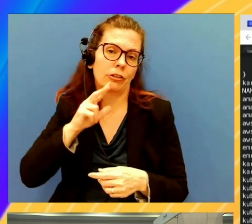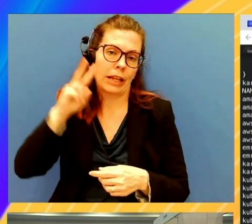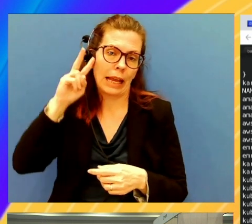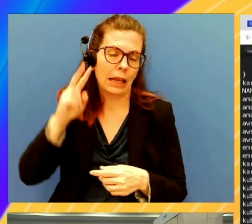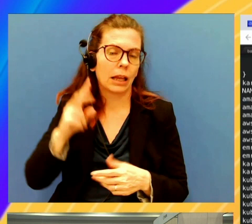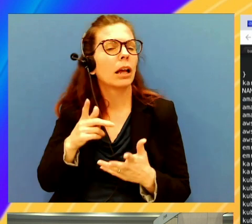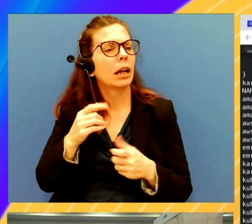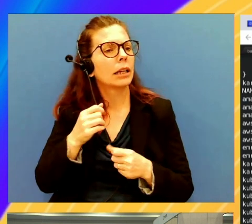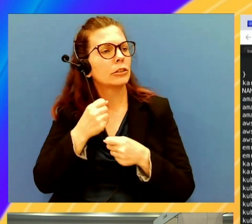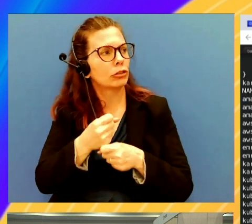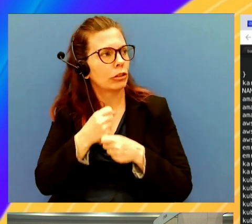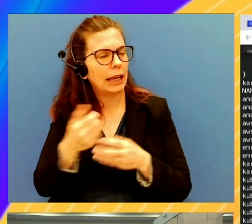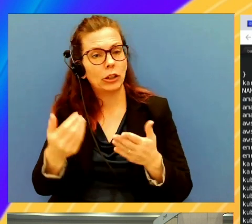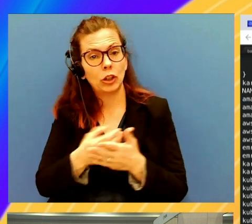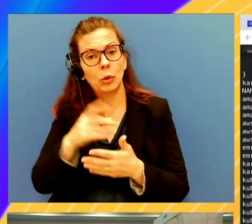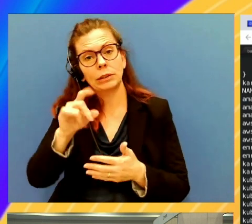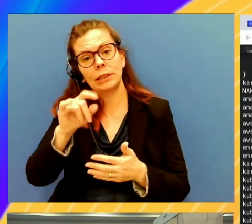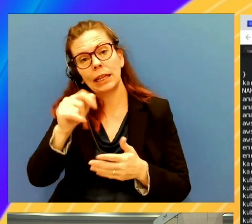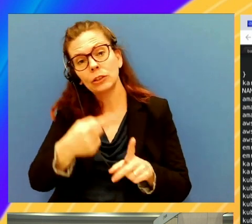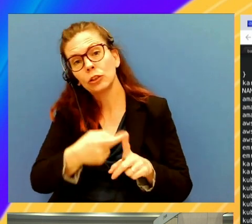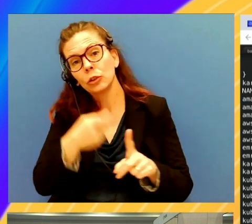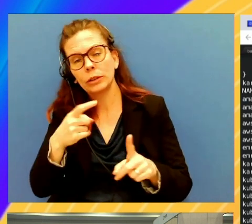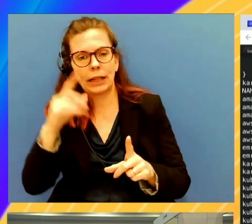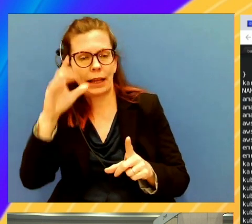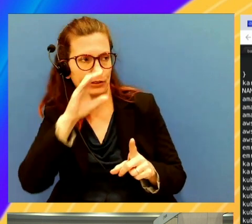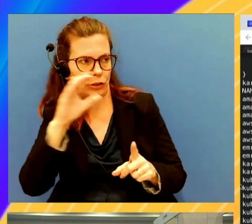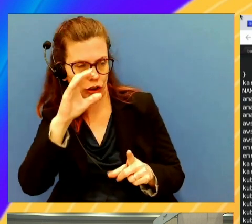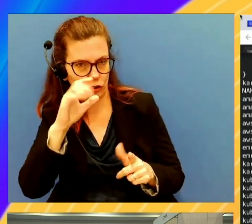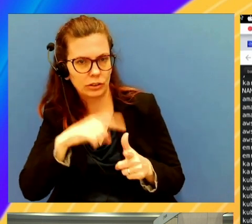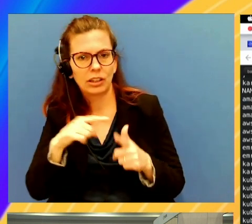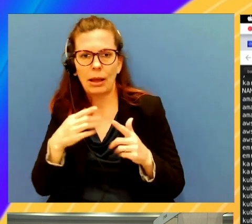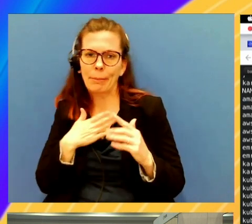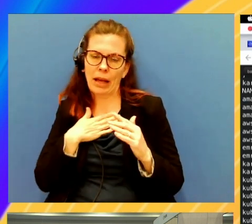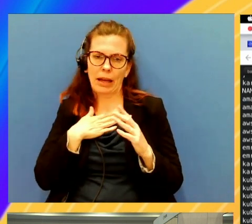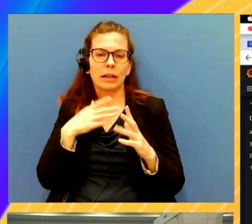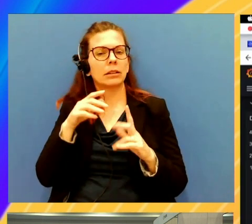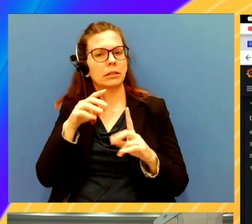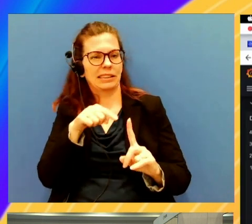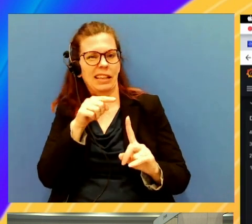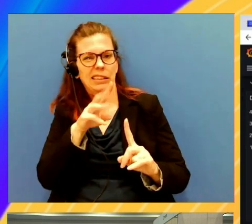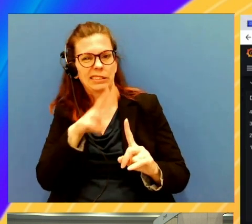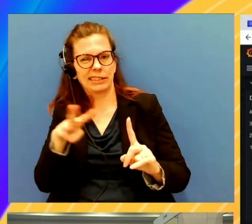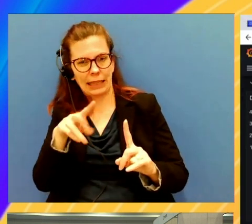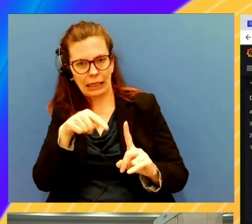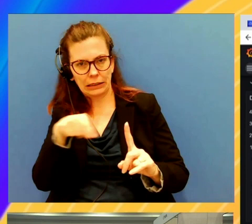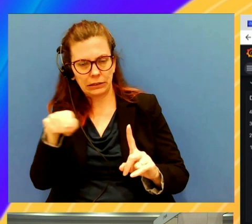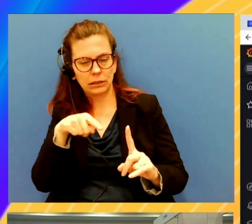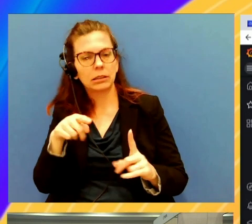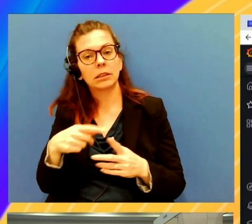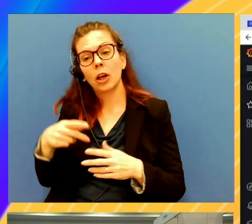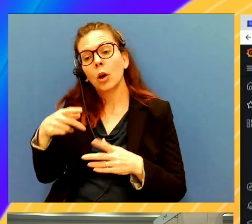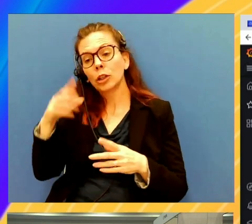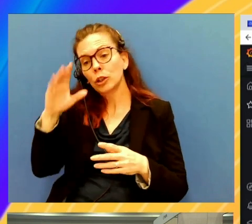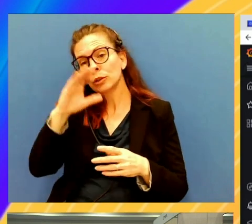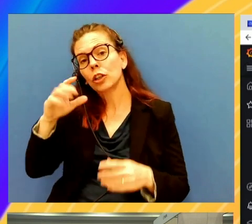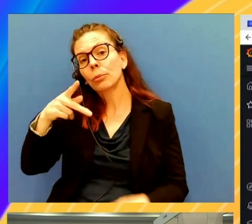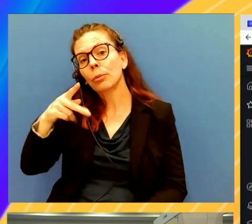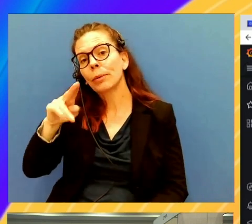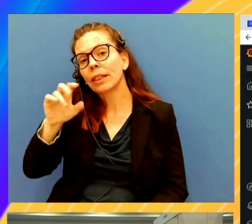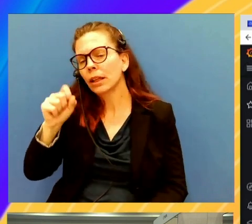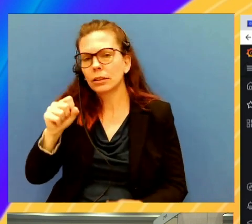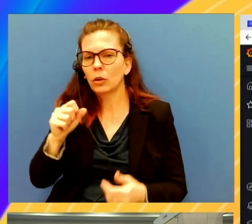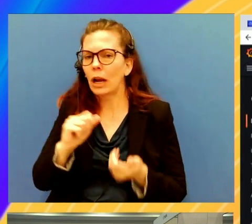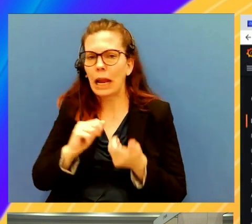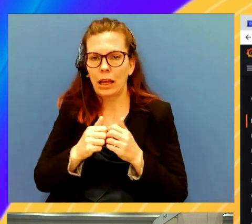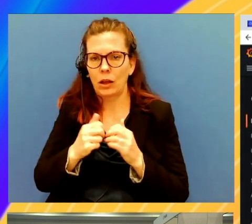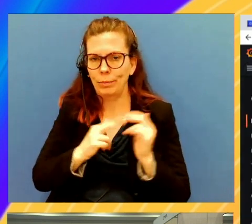data source and then you search for my case, it was IoT SiteWise. Do you search for Prometheus or what are you? How are you